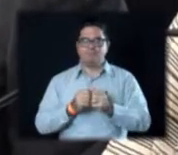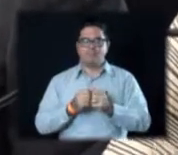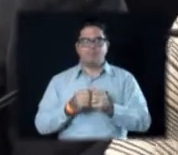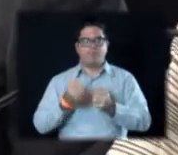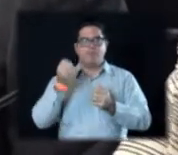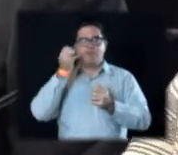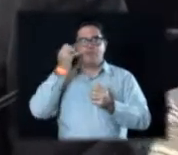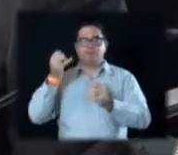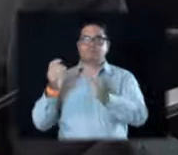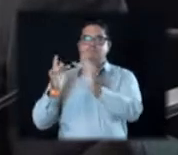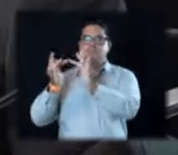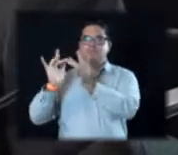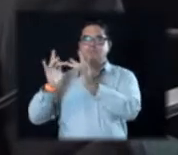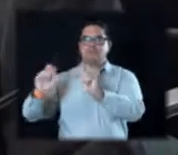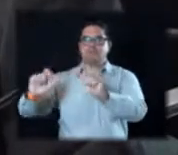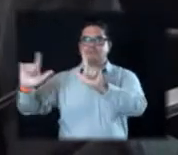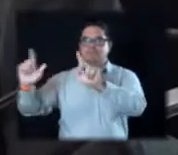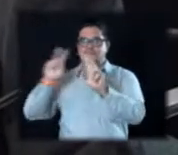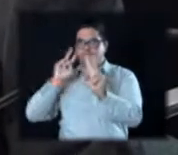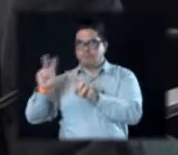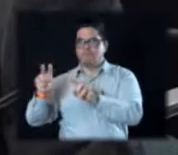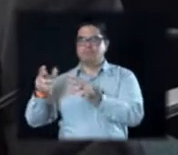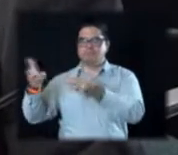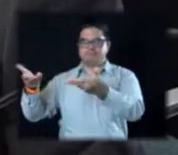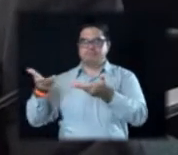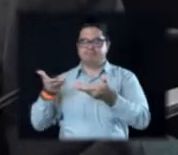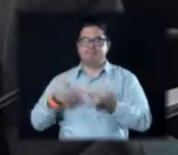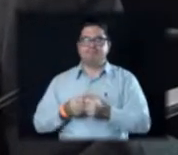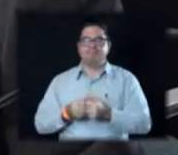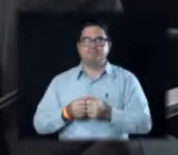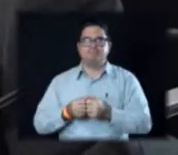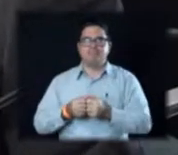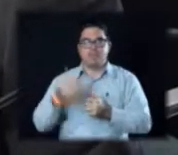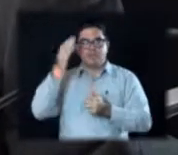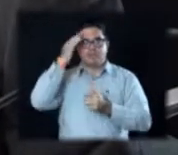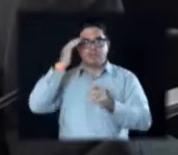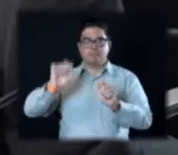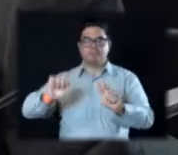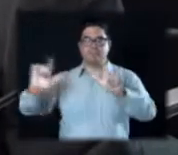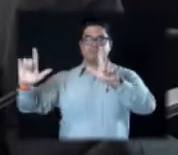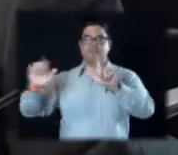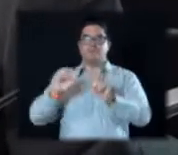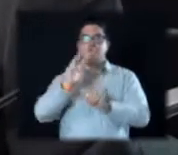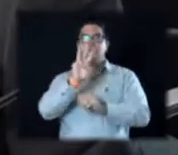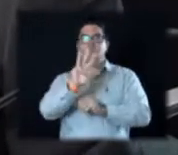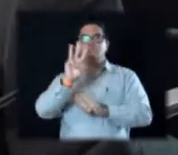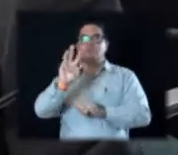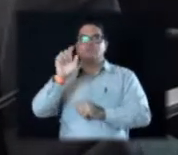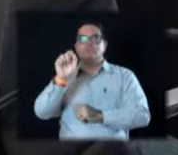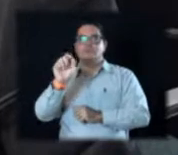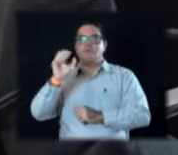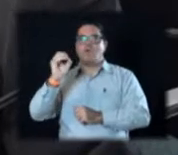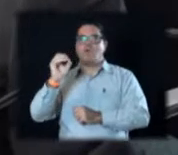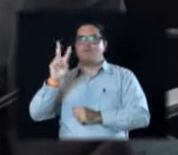of the meeting via the board's website. As you know, the website is